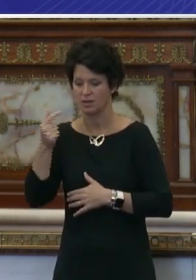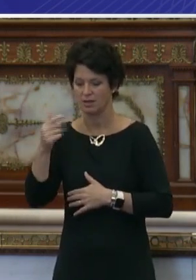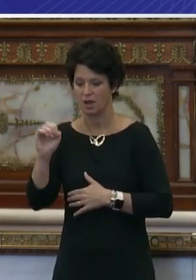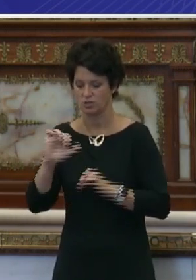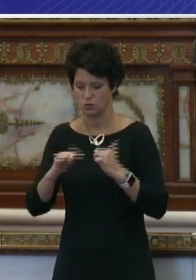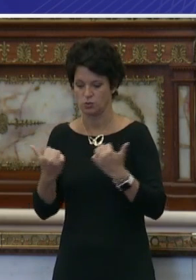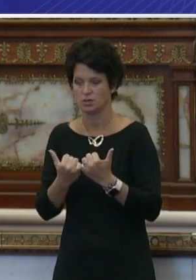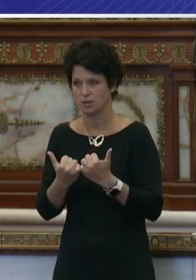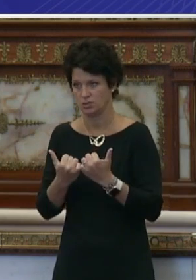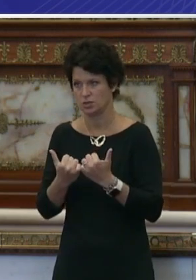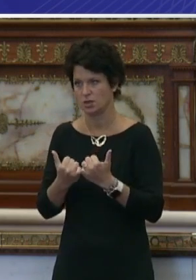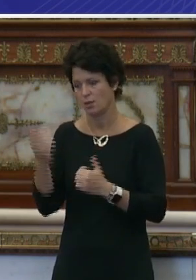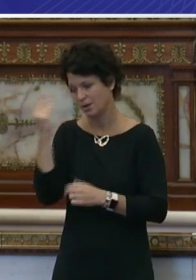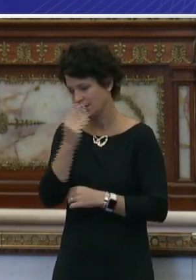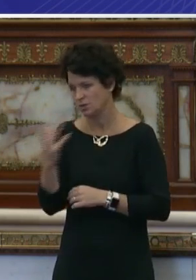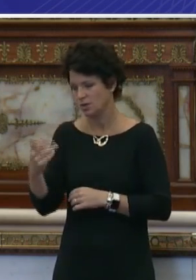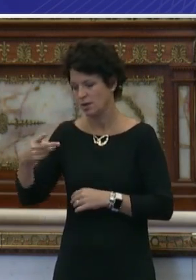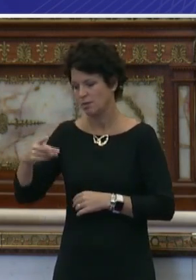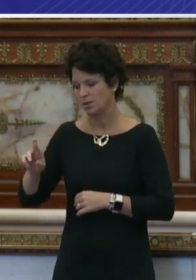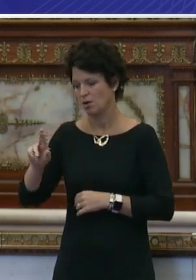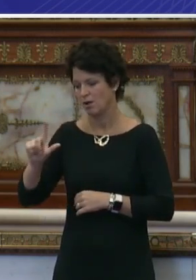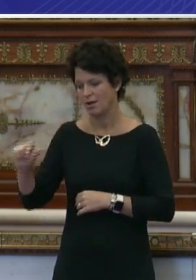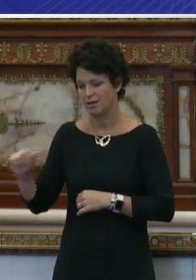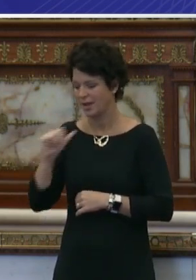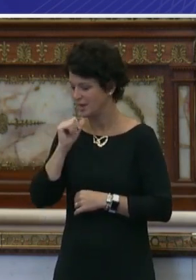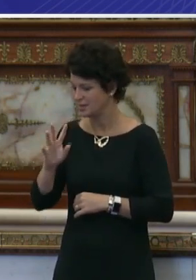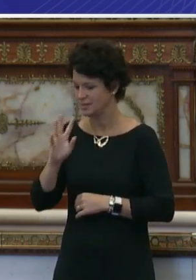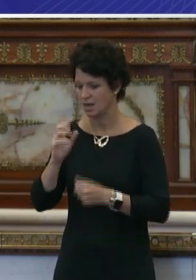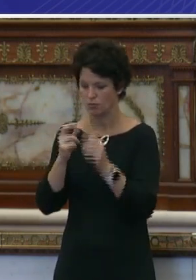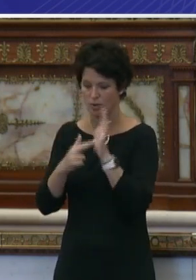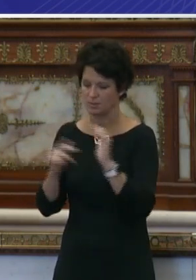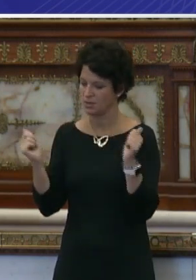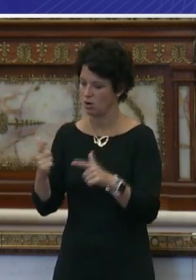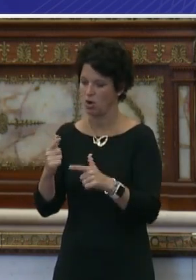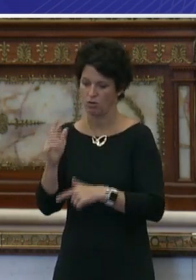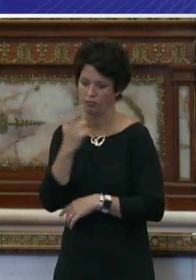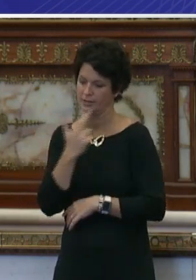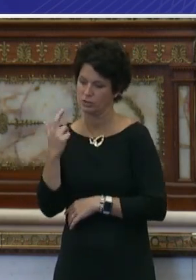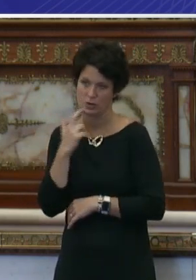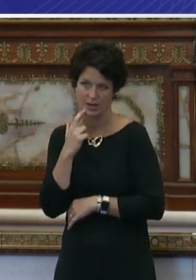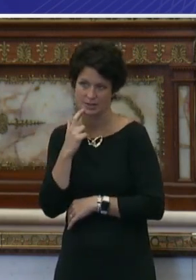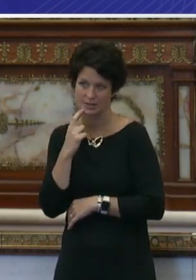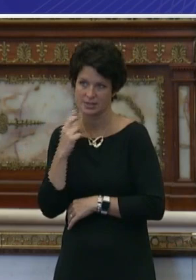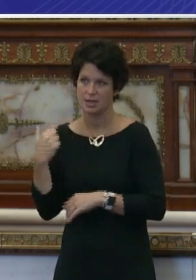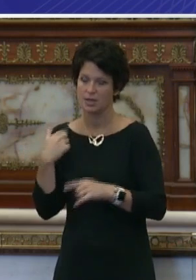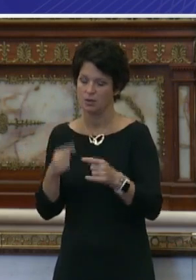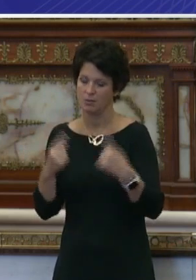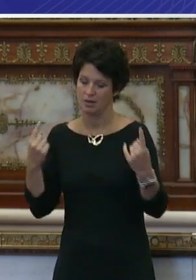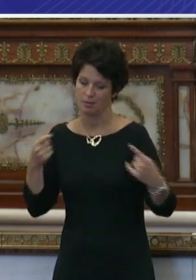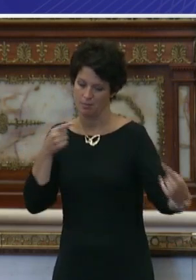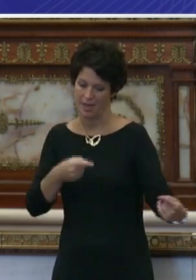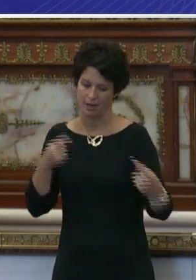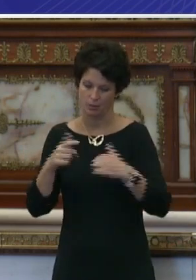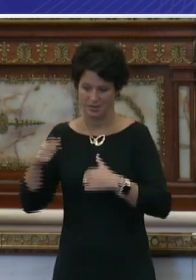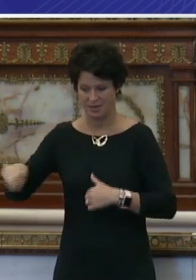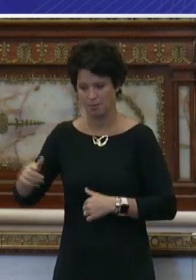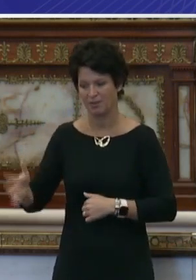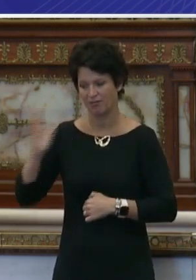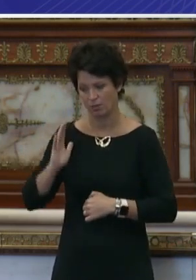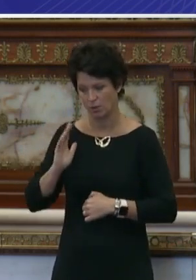And I just want to say that the PRLA does not speak for all restaurants. And we've been on the other side of the battle with them